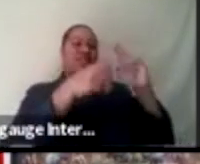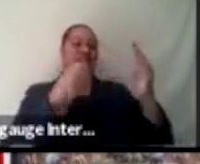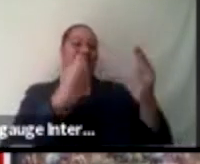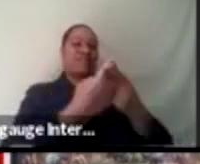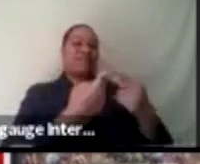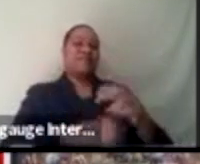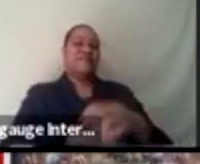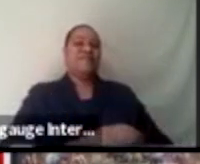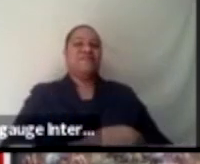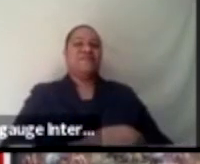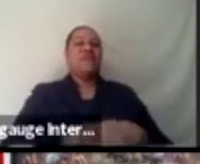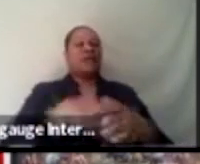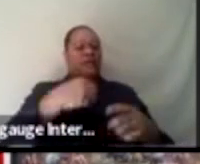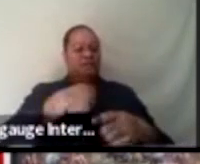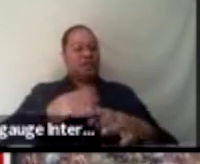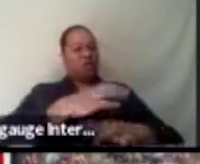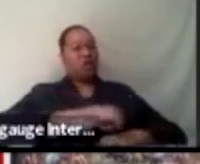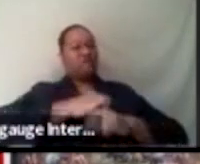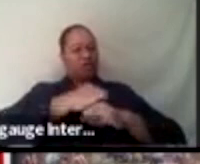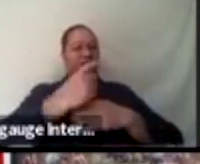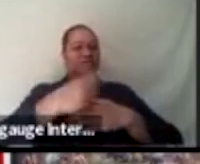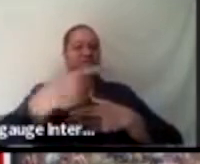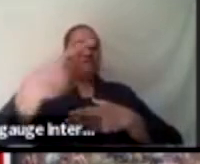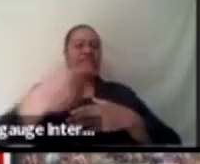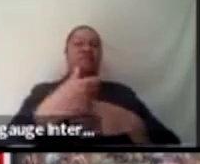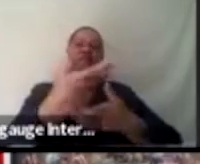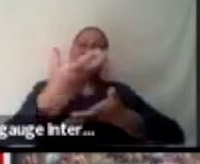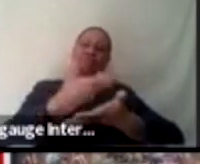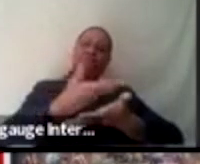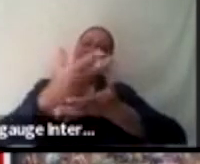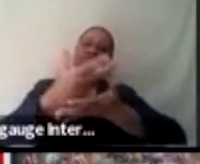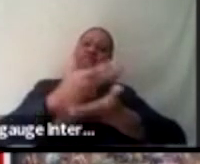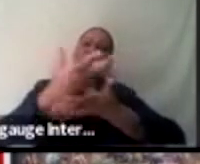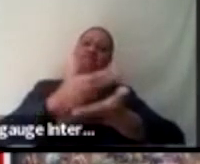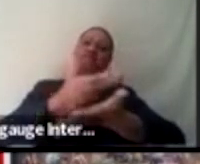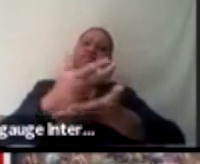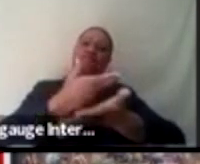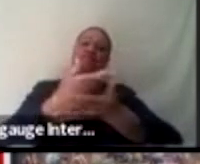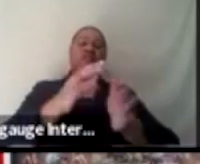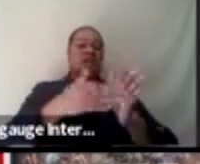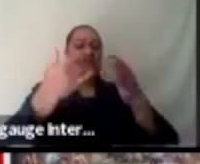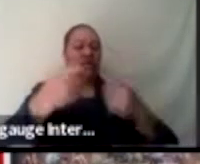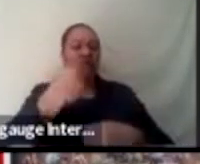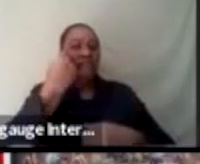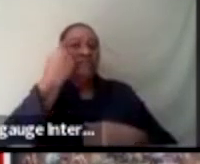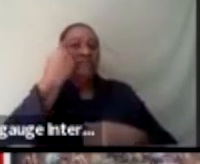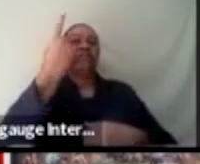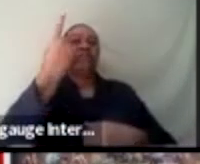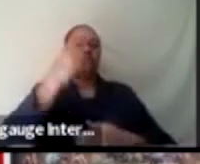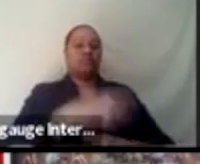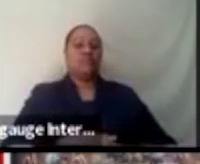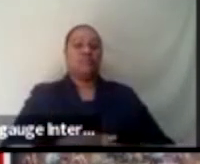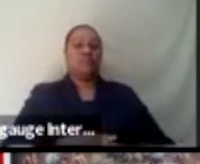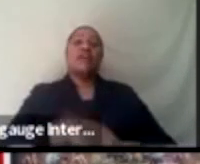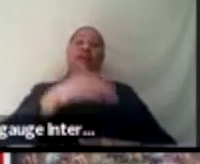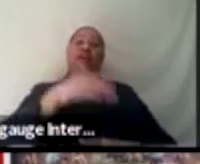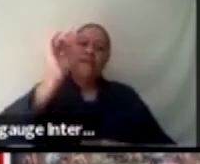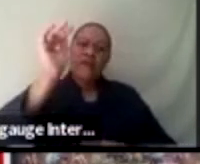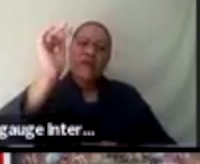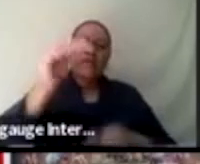I am confident that continued ongoing dialogue will nurture understanding and infuse